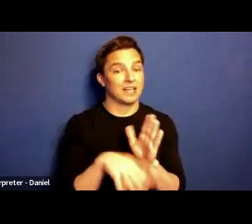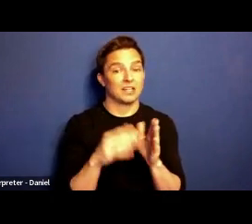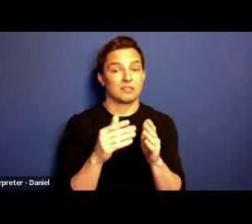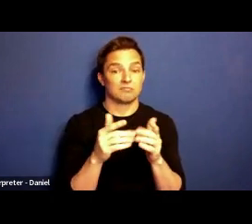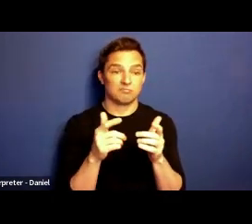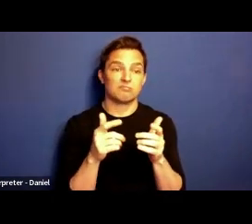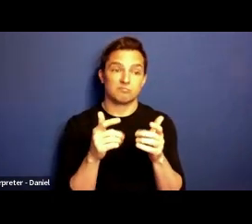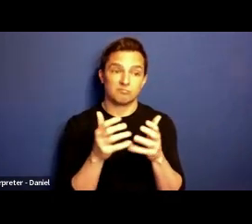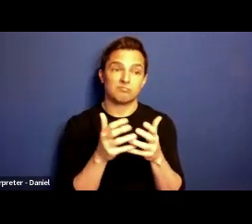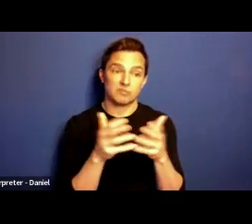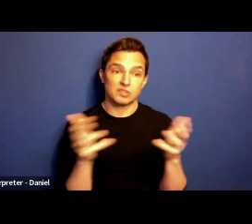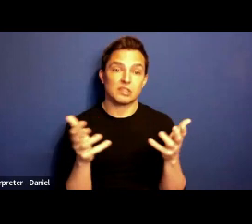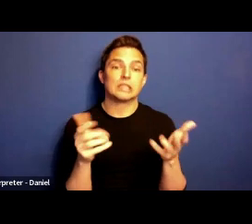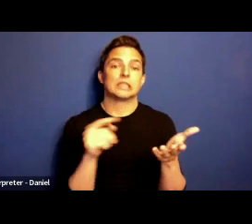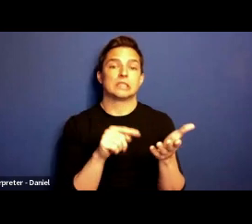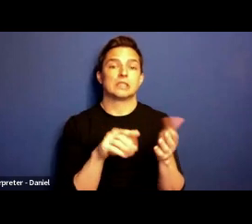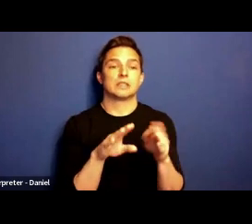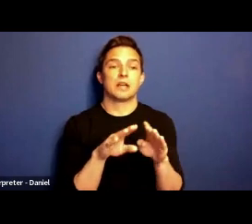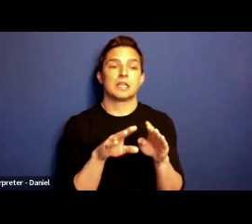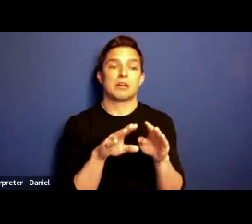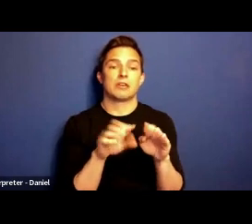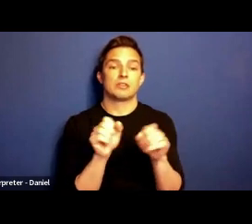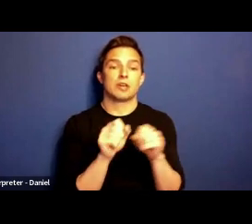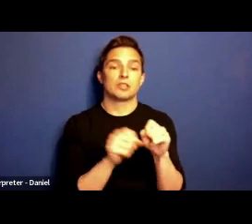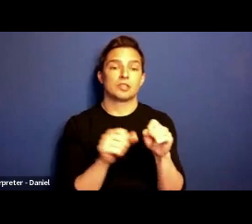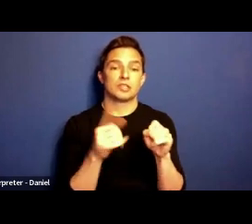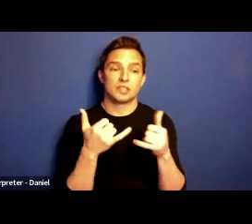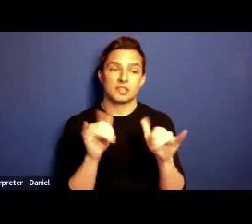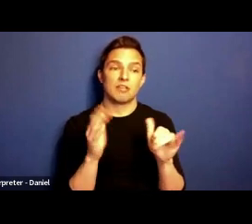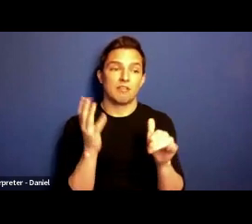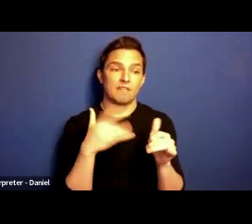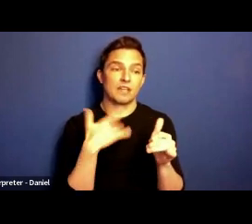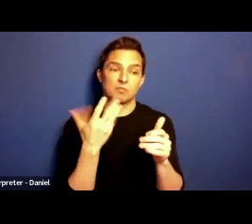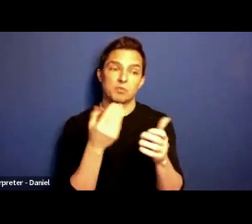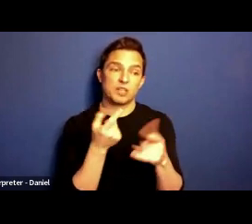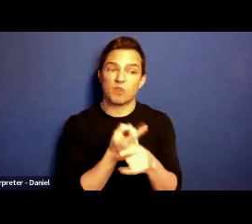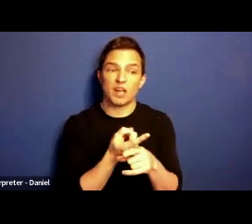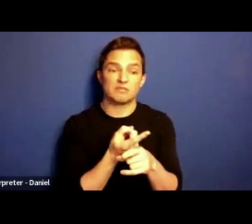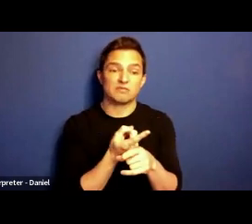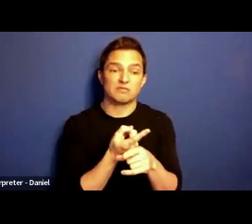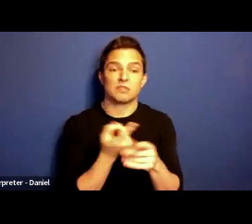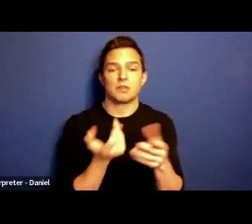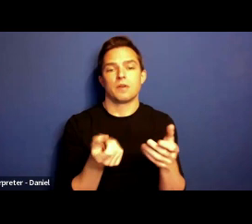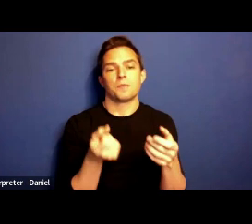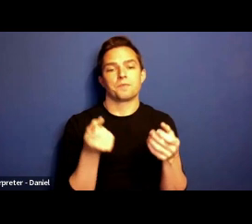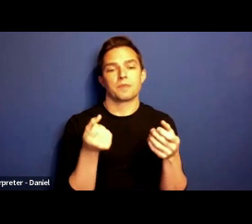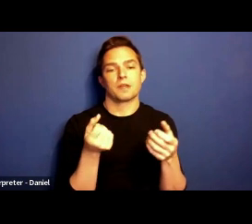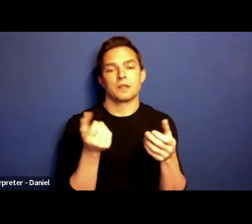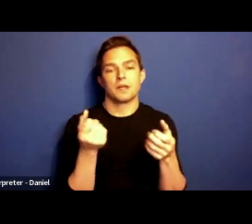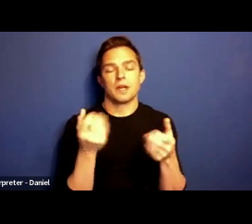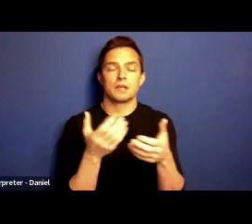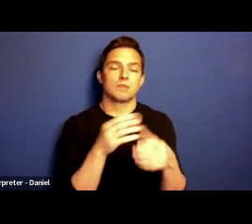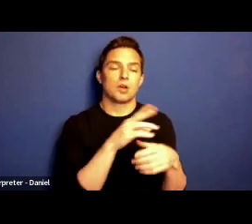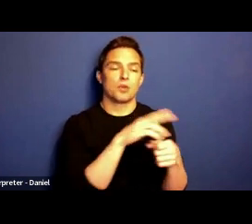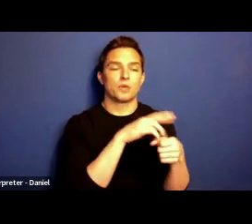extent, this kind of structure still feels really right. In some of our communities in a region of Michigan that we're